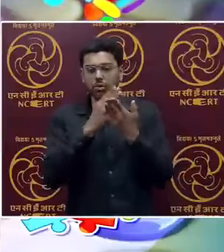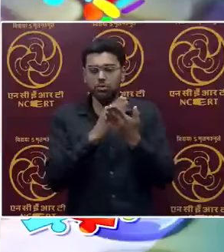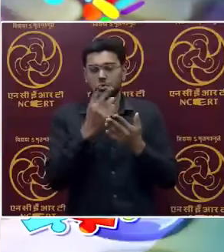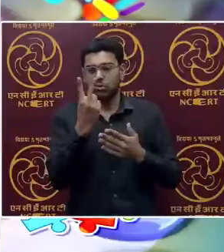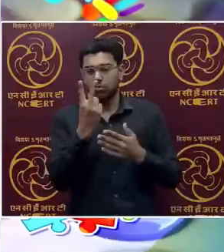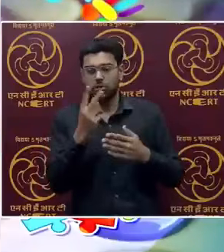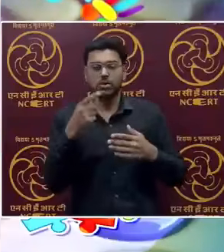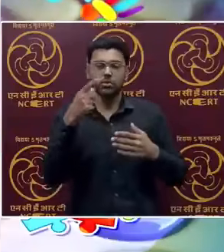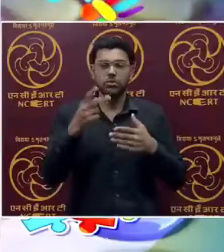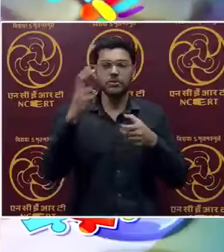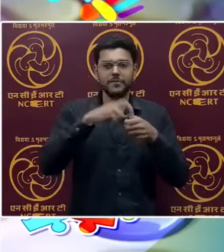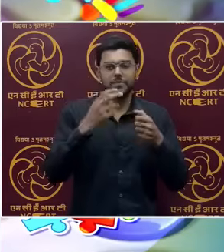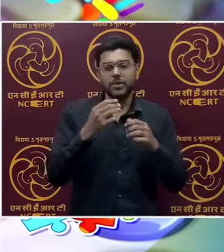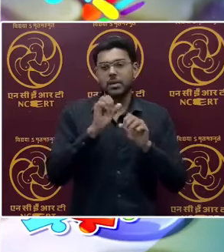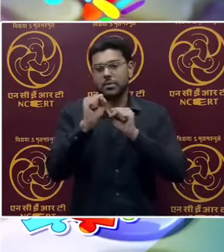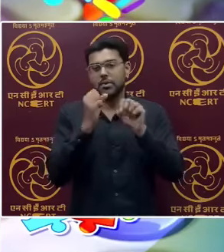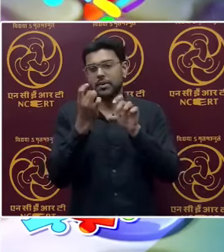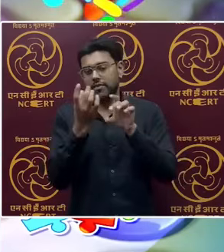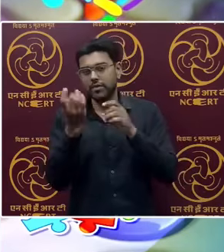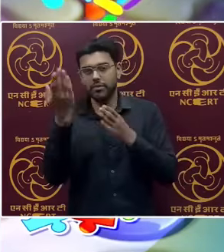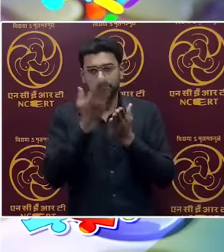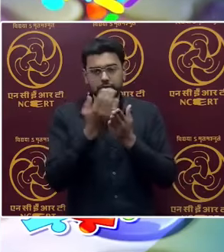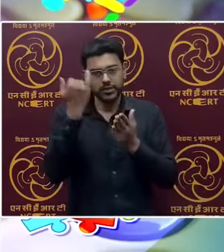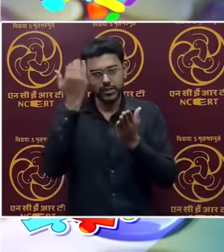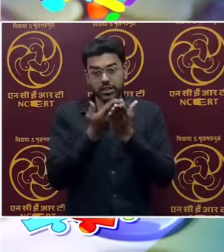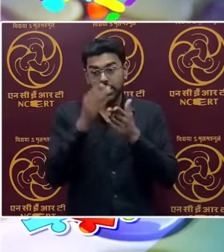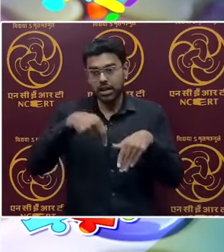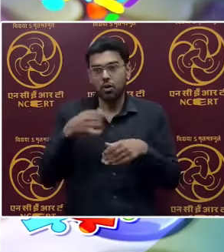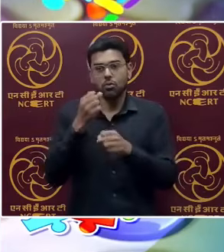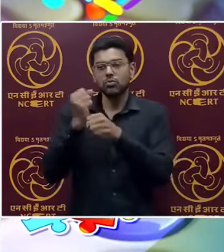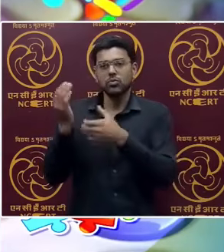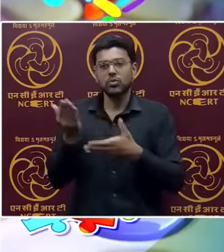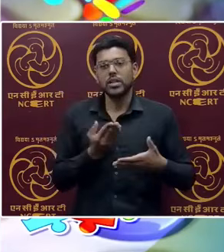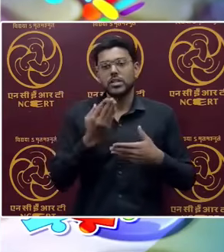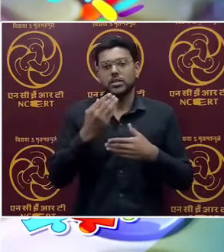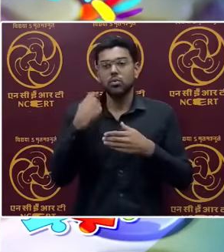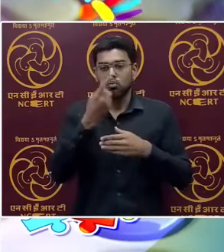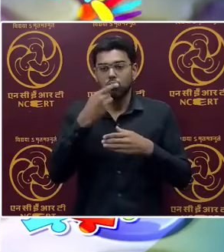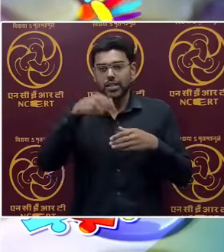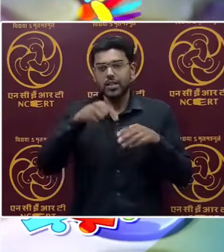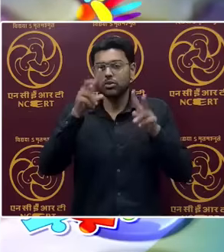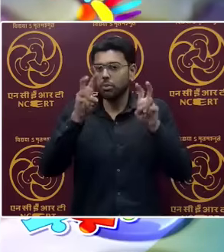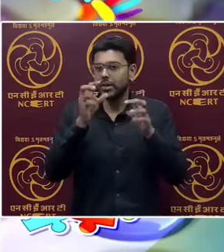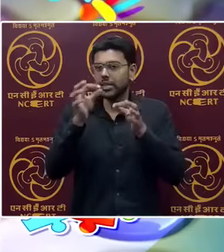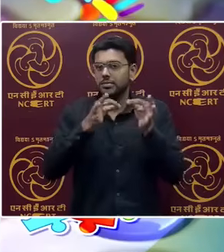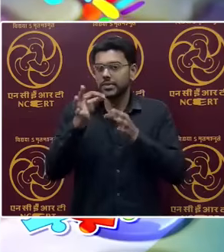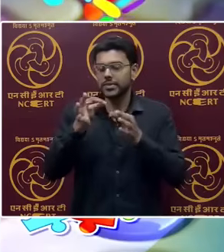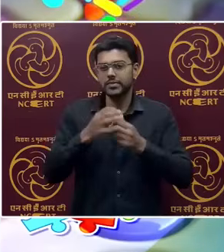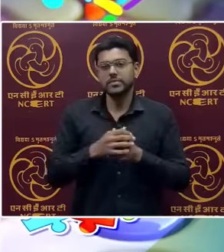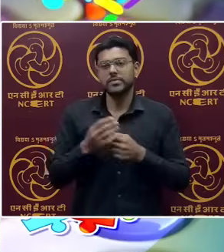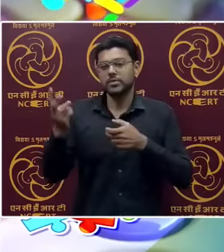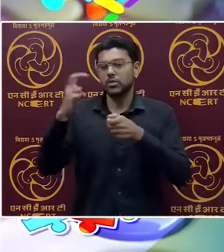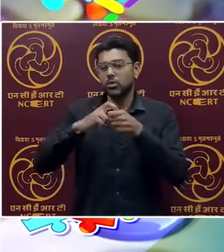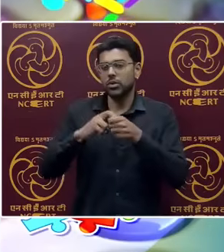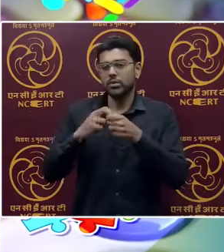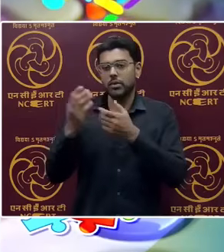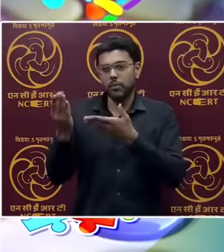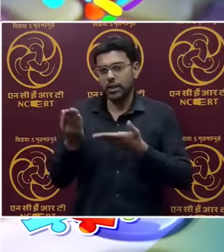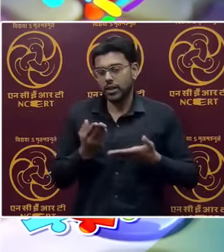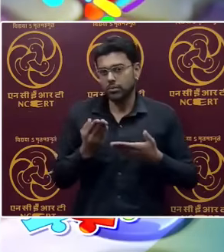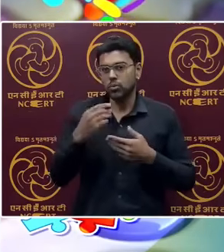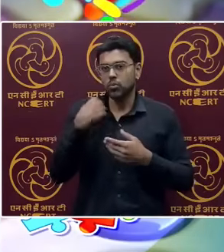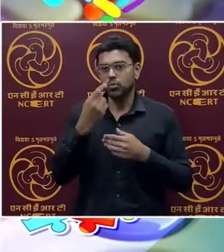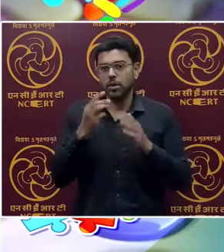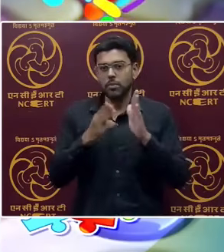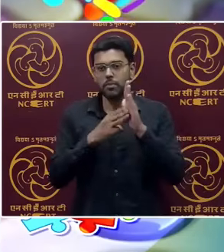and your feedback. Now let me introduce you all to my guests for the session who will throw light on the topic. So please join me in welcoming